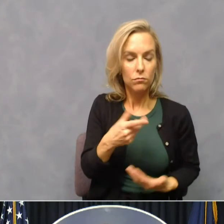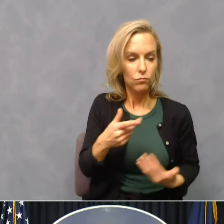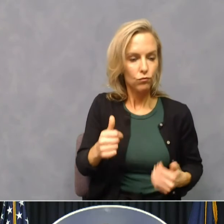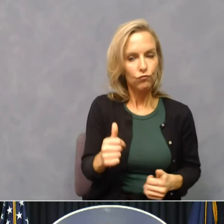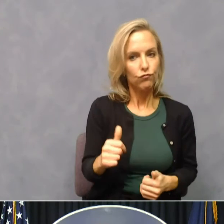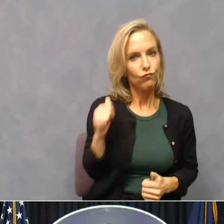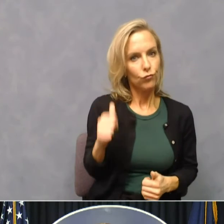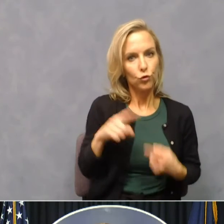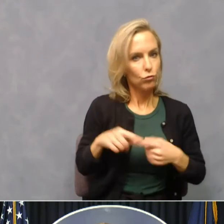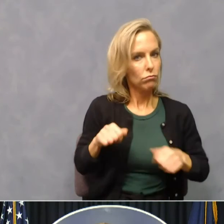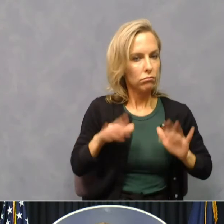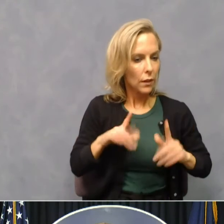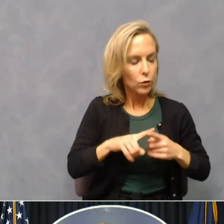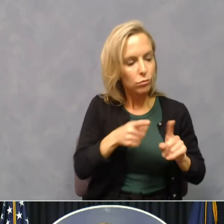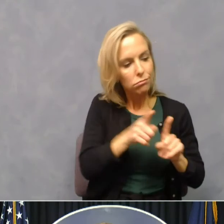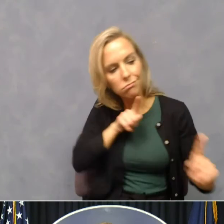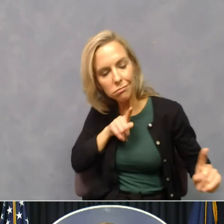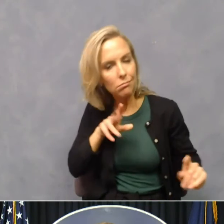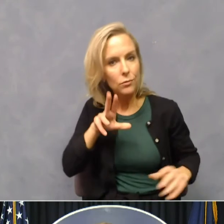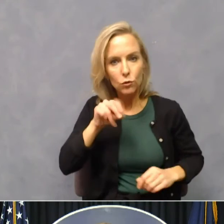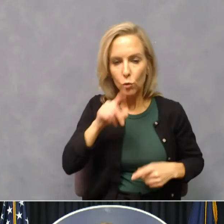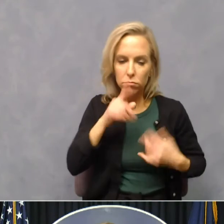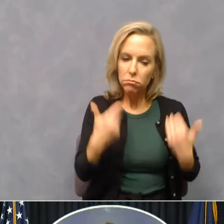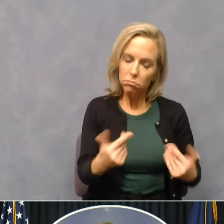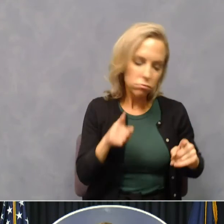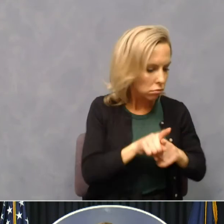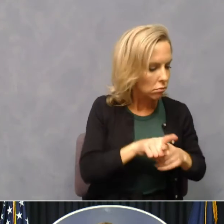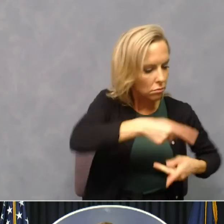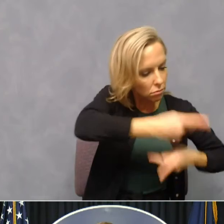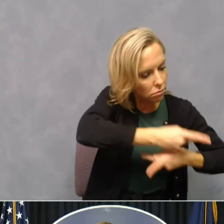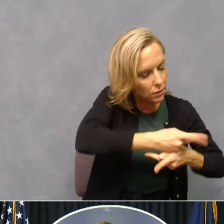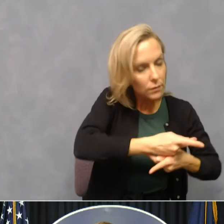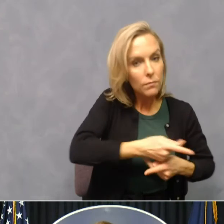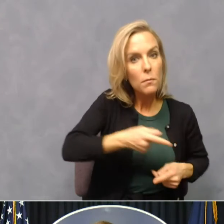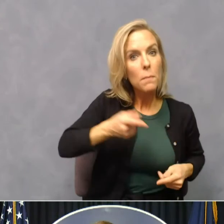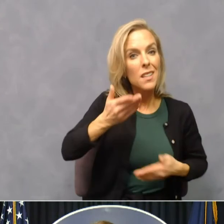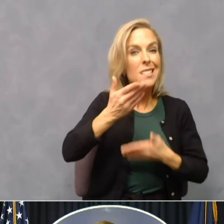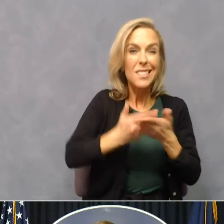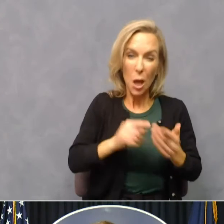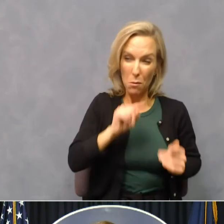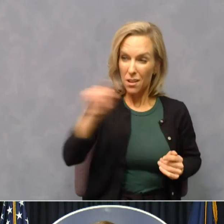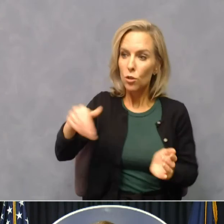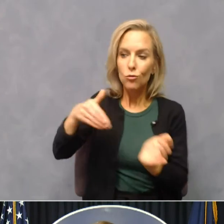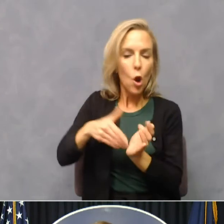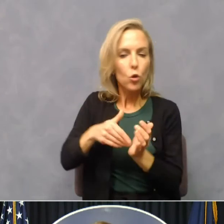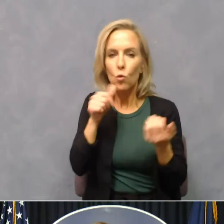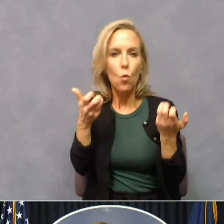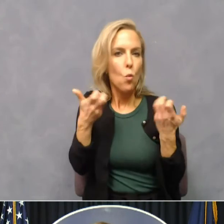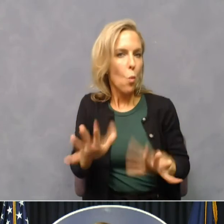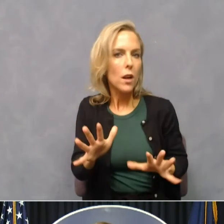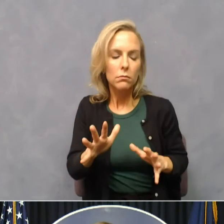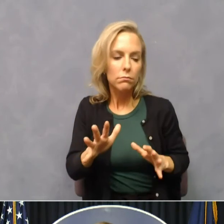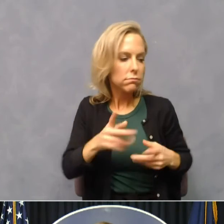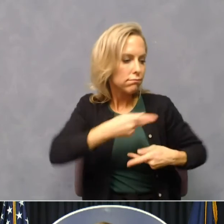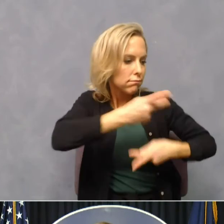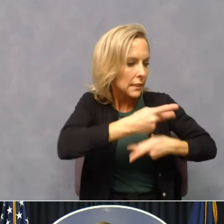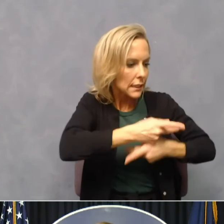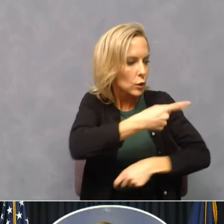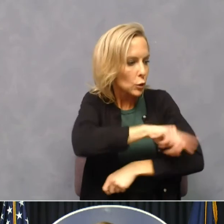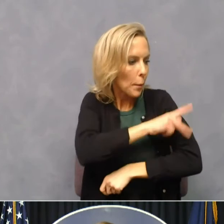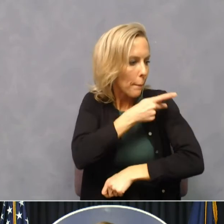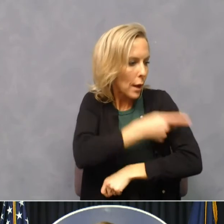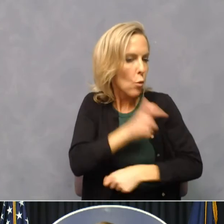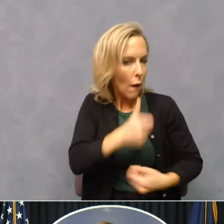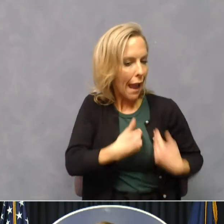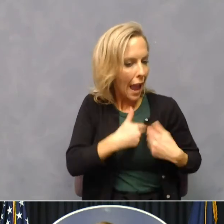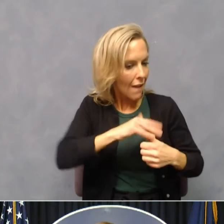There have been many providers and physicians who just refuse to see patients sometimes about this situation, but